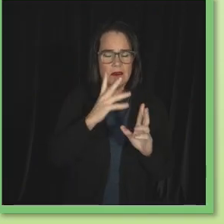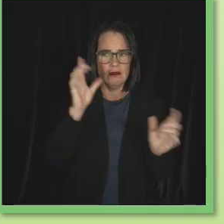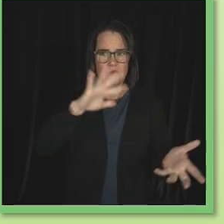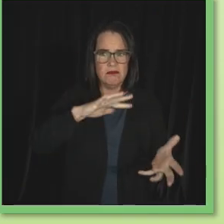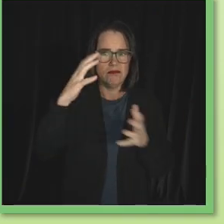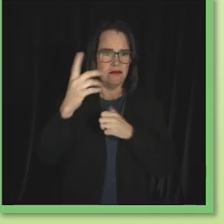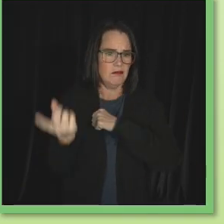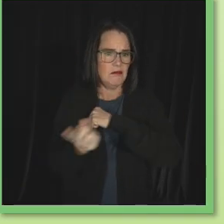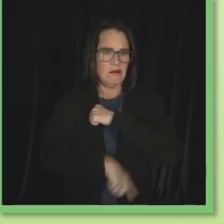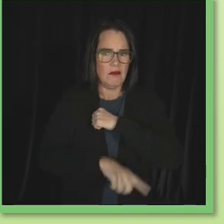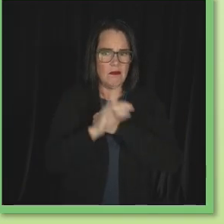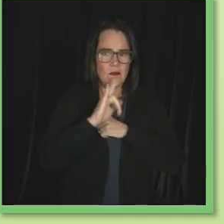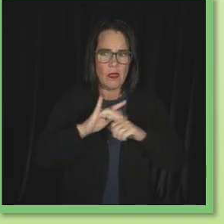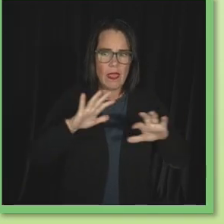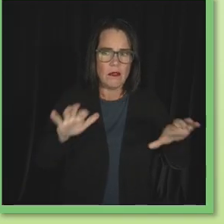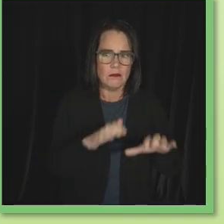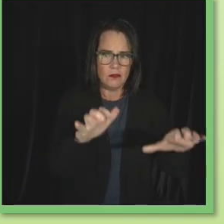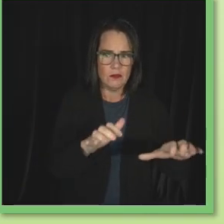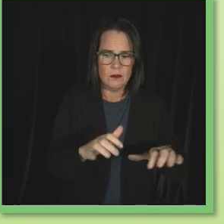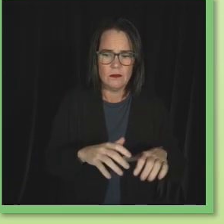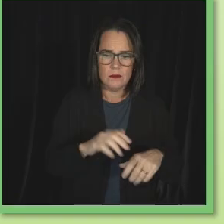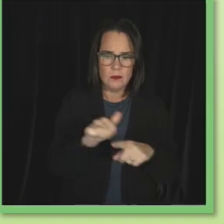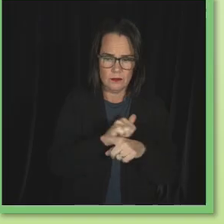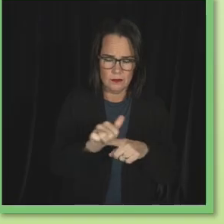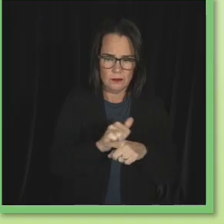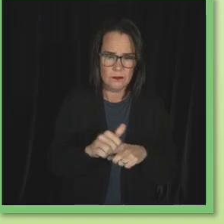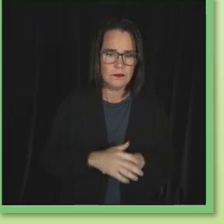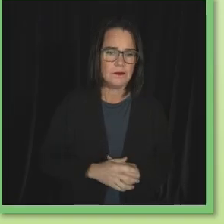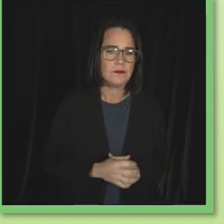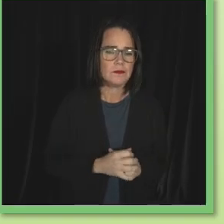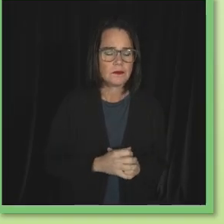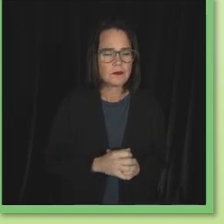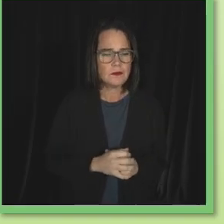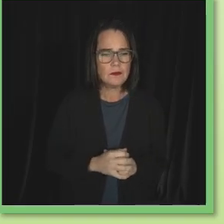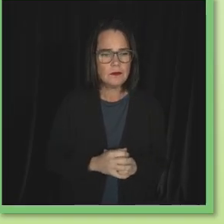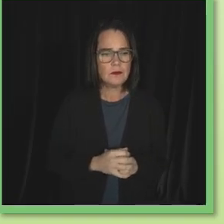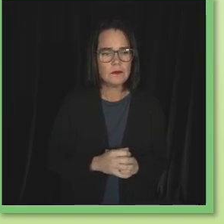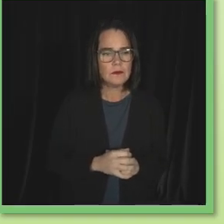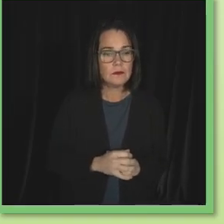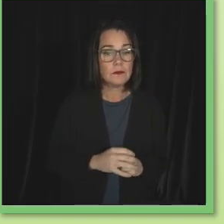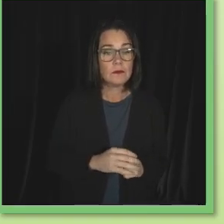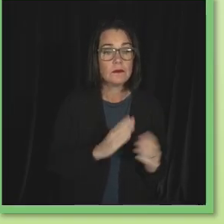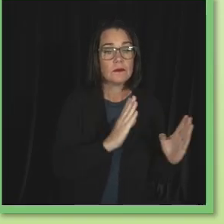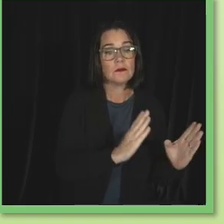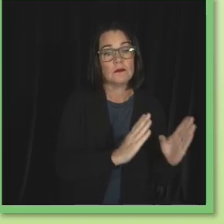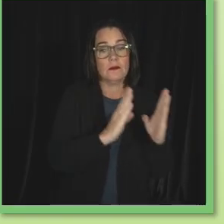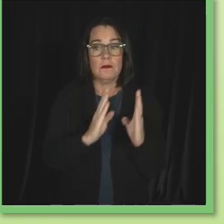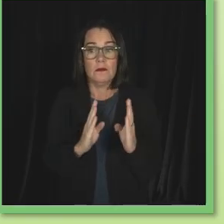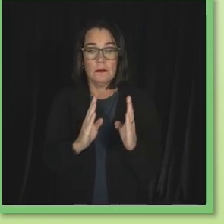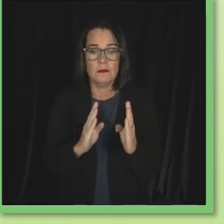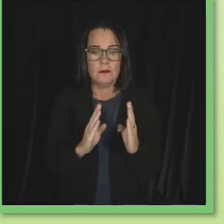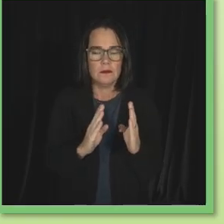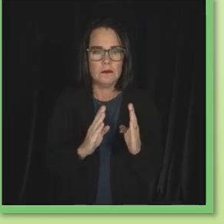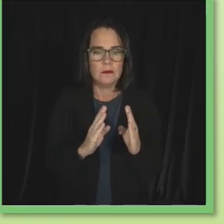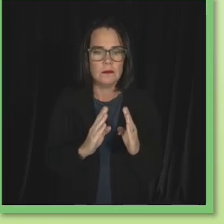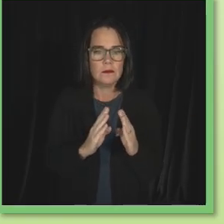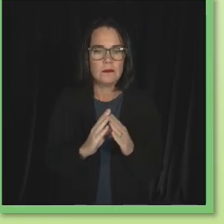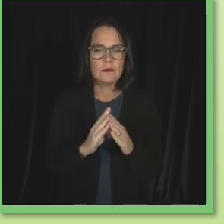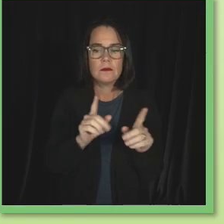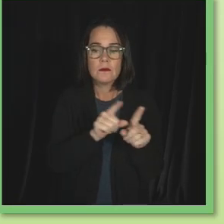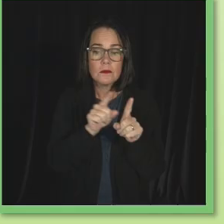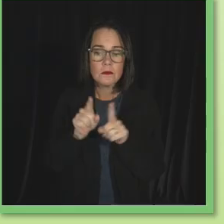performance of the training job. In the other side, in the telco space, you need